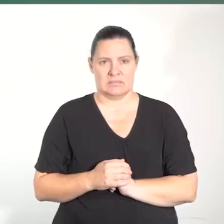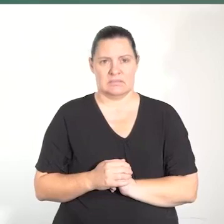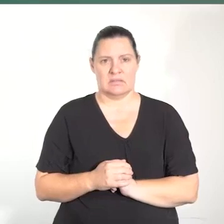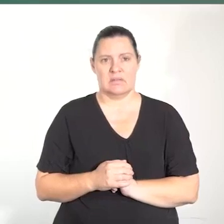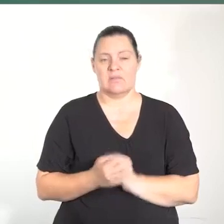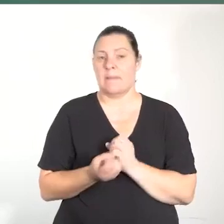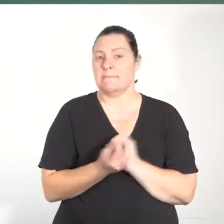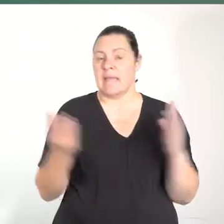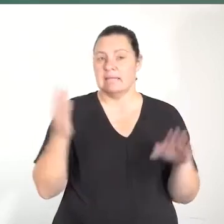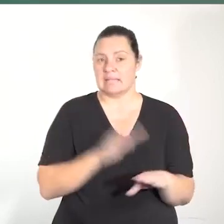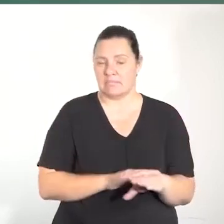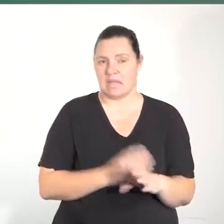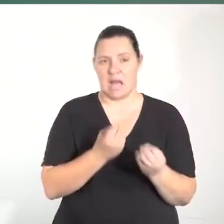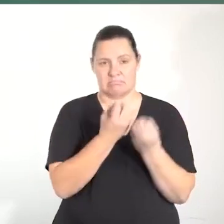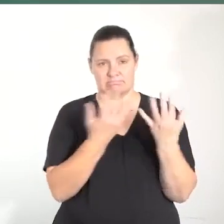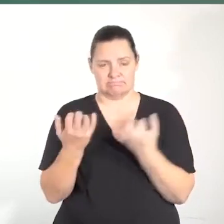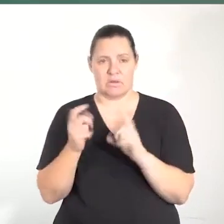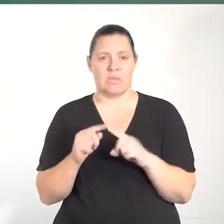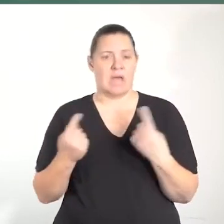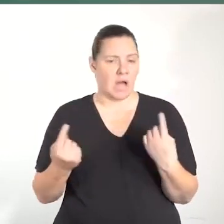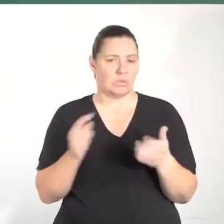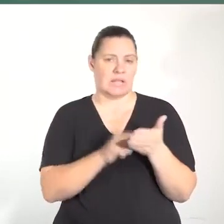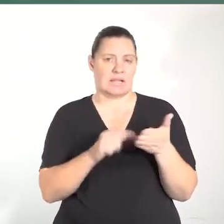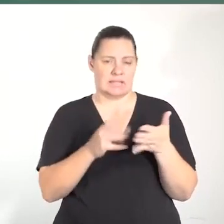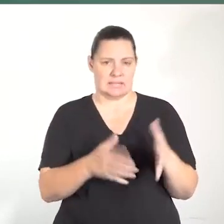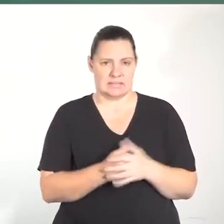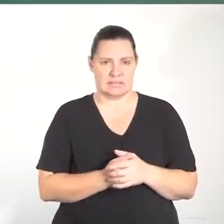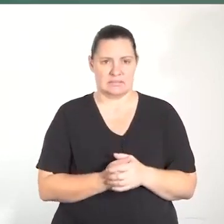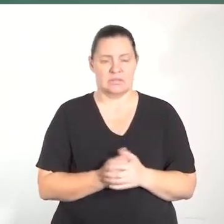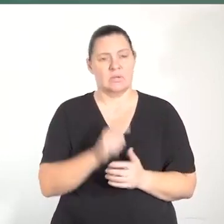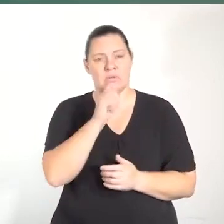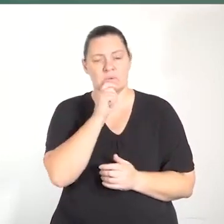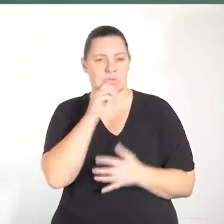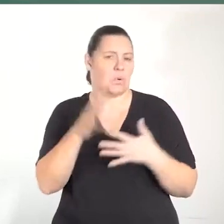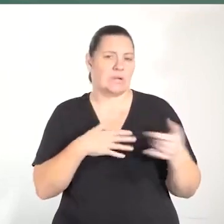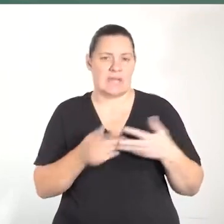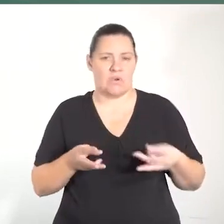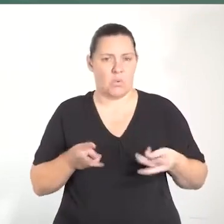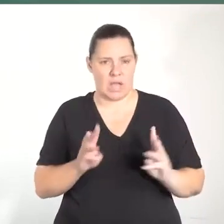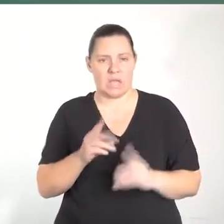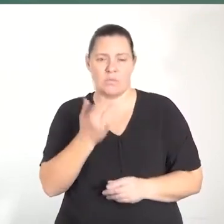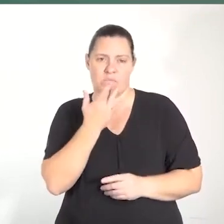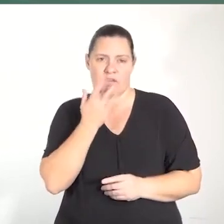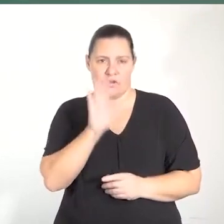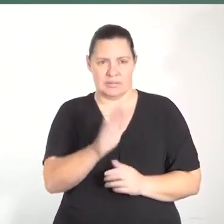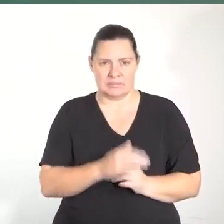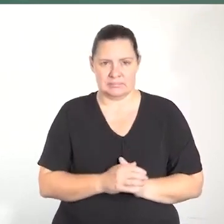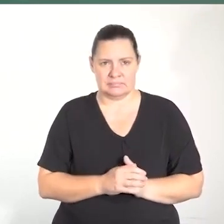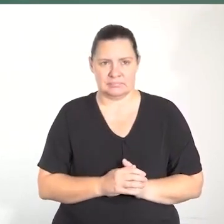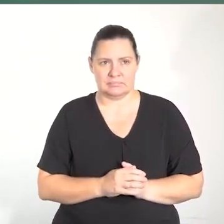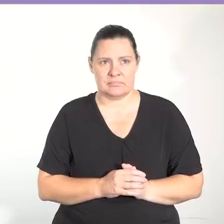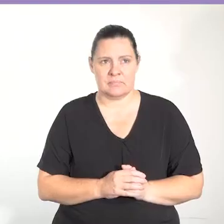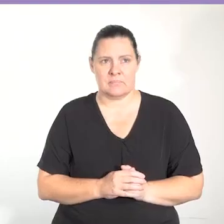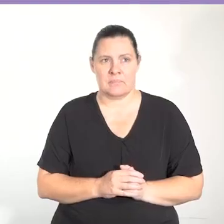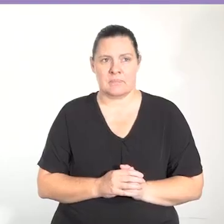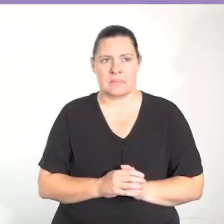you learned many methods of how to calculate without the use of a calculator. So you can use whichever method that you prefer.